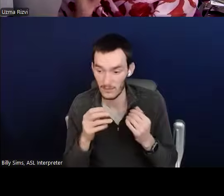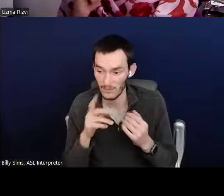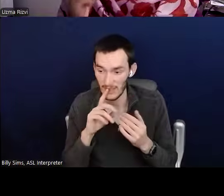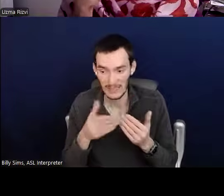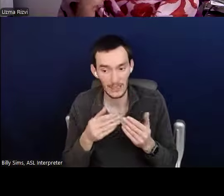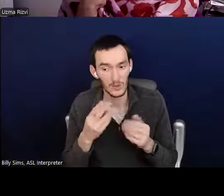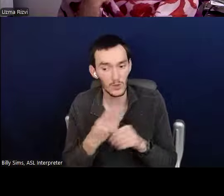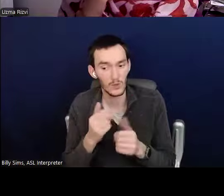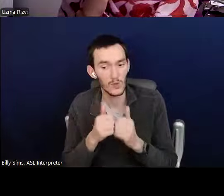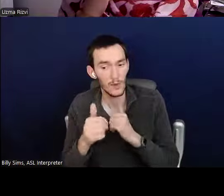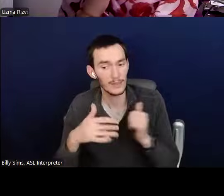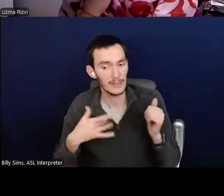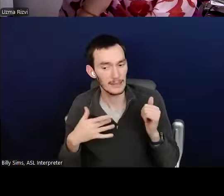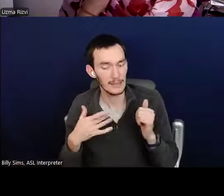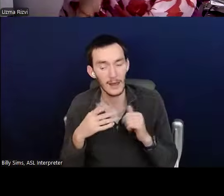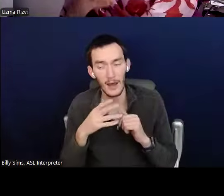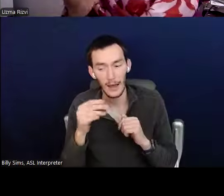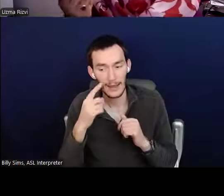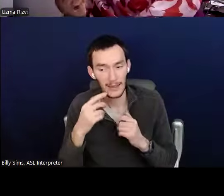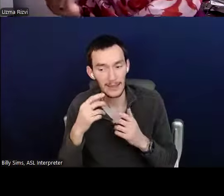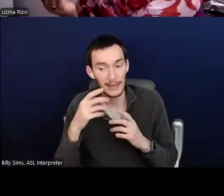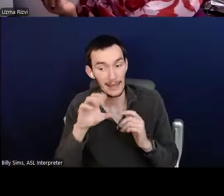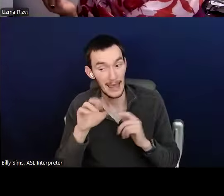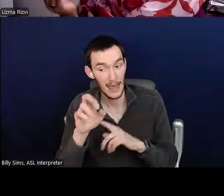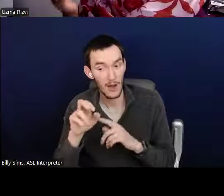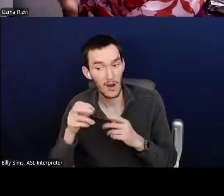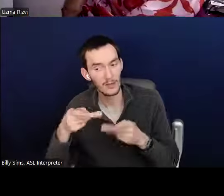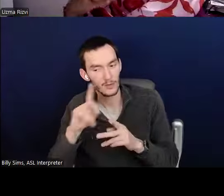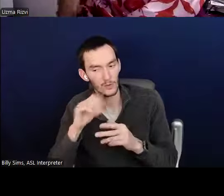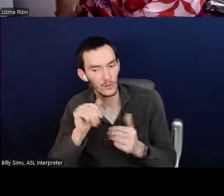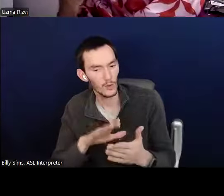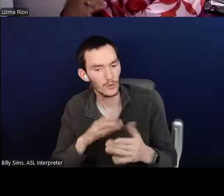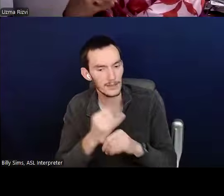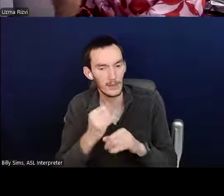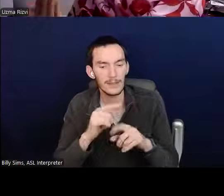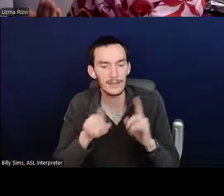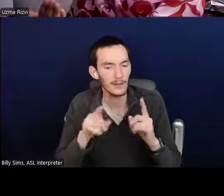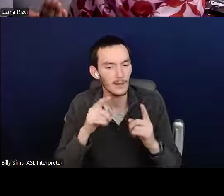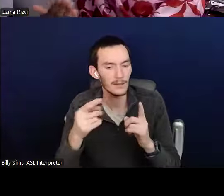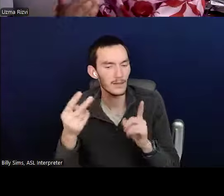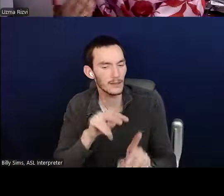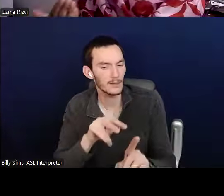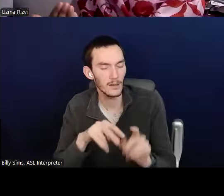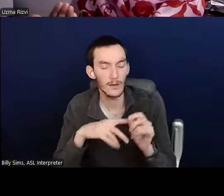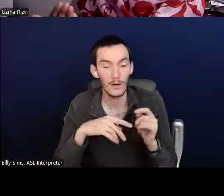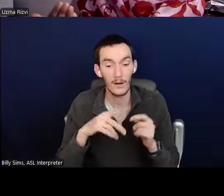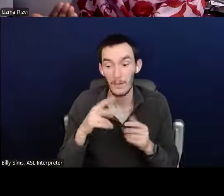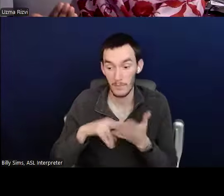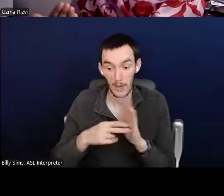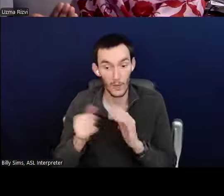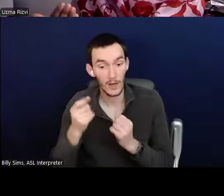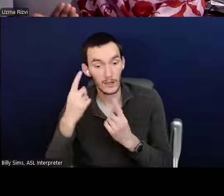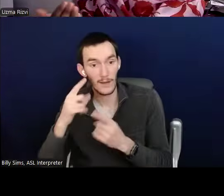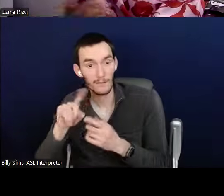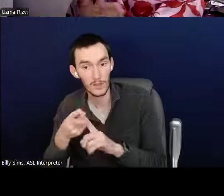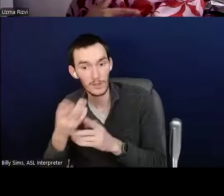And Ethica Care allows us to approach the archive with a new lens, revealing firsthand accounts of the conservation of Mohenjo-Daro